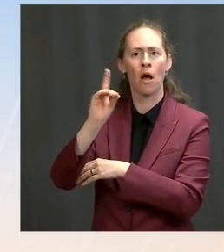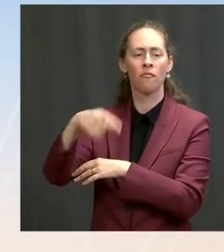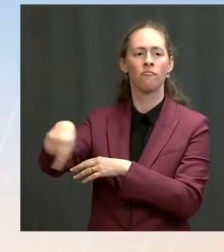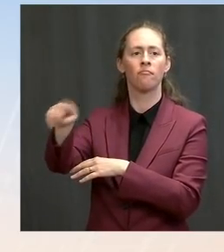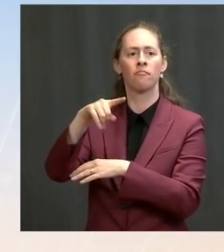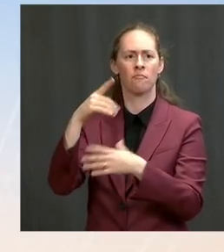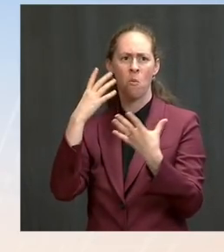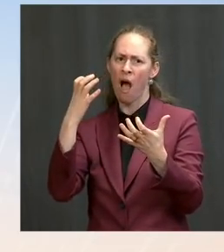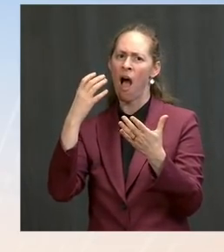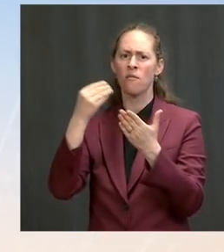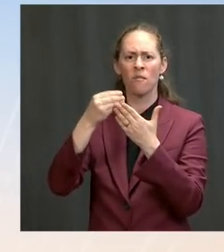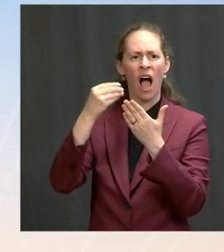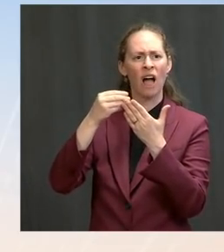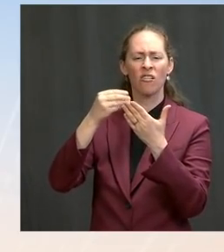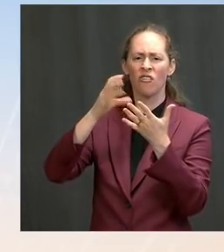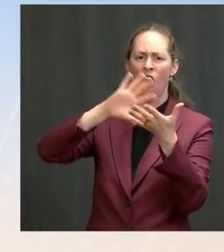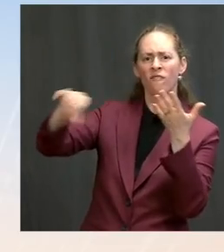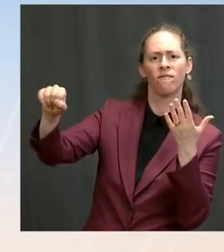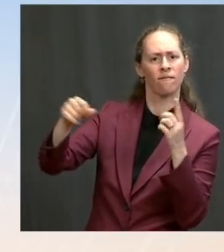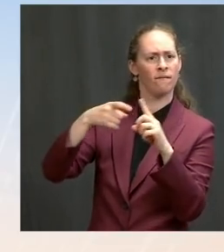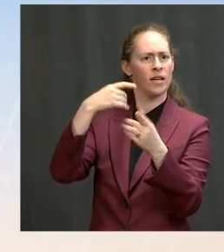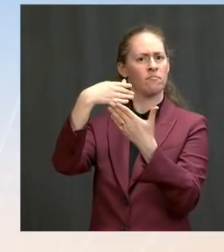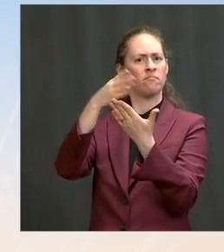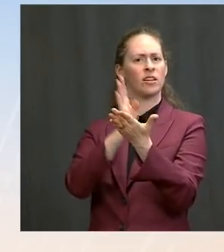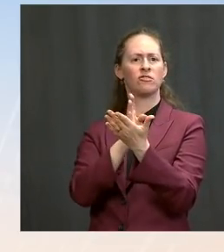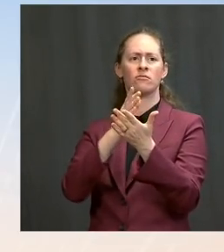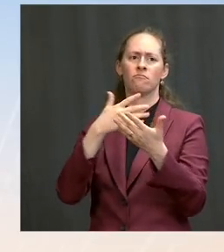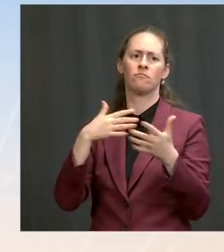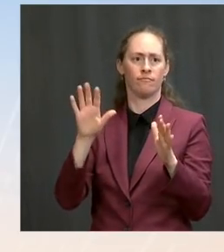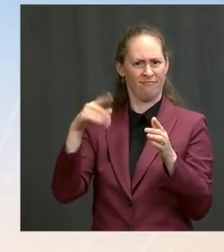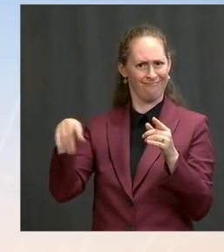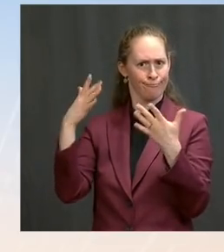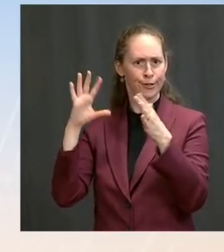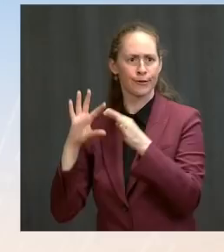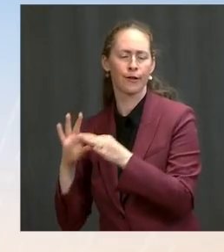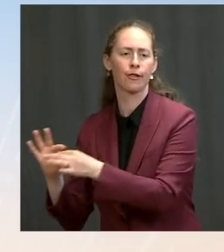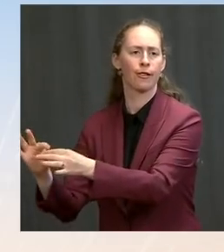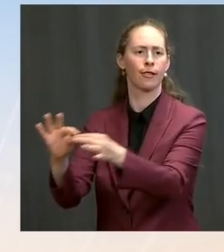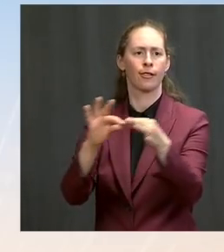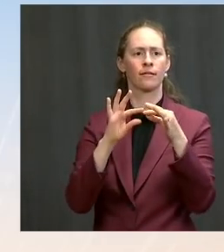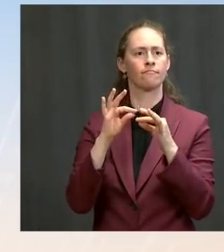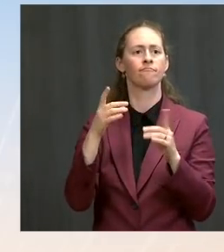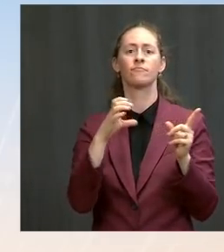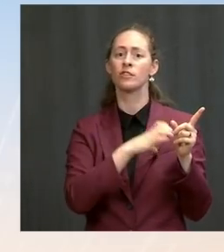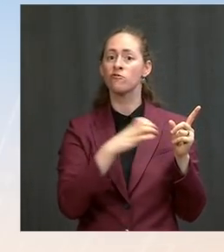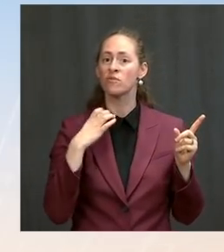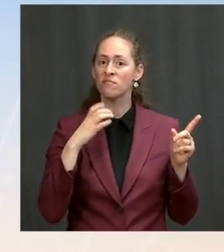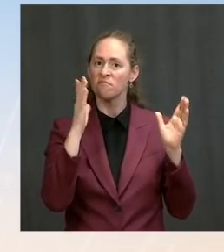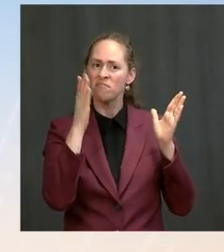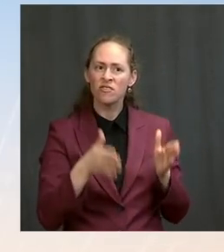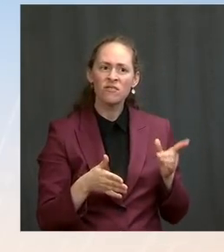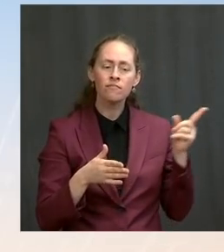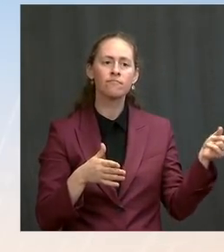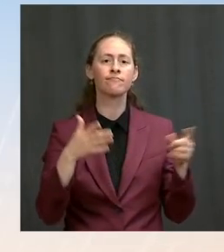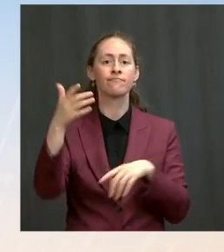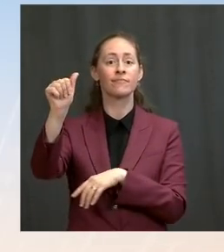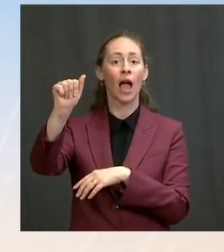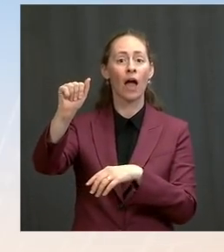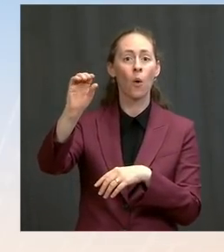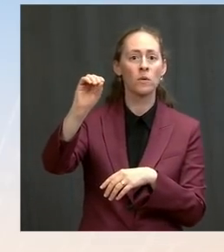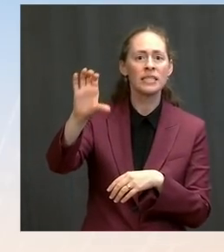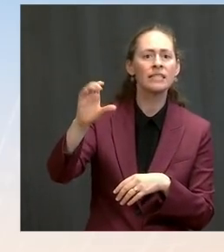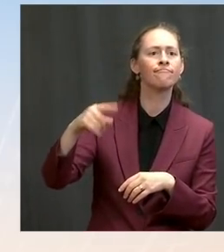got Congresswoman Cori Bush, Congresswoman Ayanna Pressley, Alexandria Ocasio-Cortez, Ilhan Omar. Are there any examples